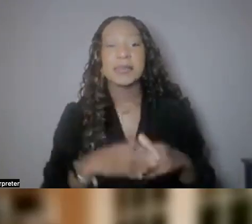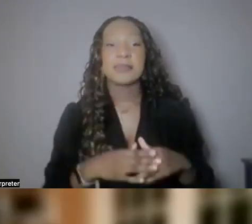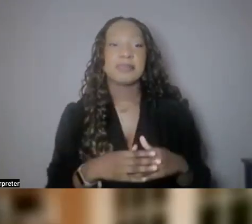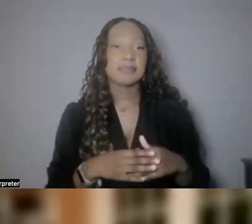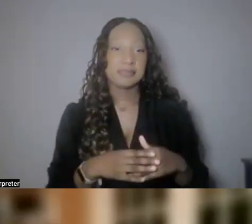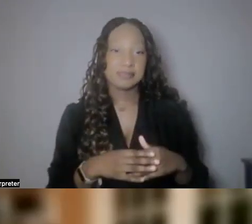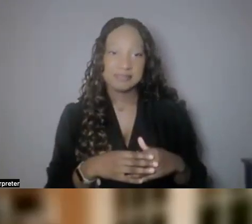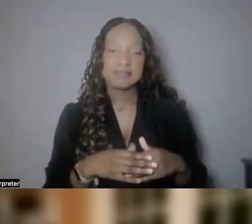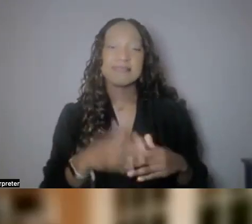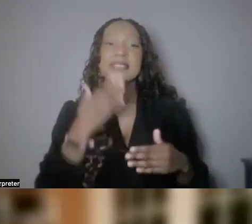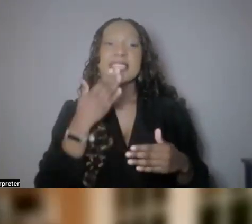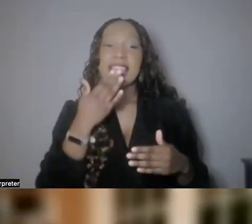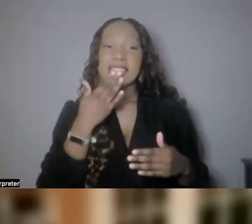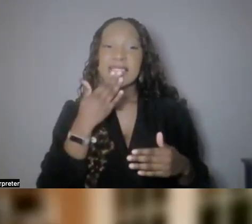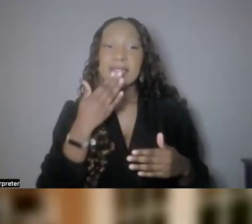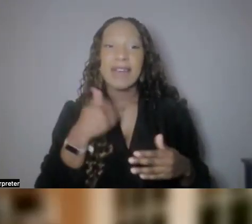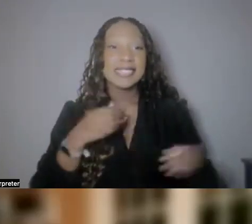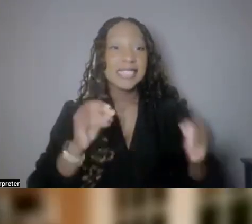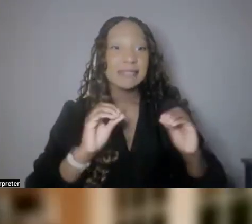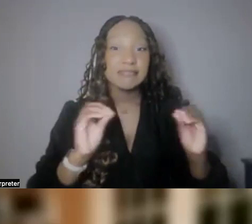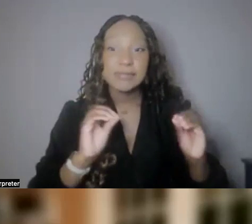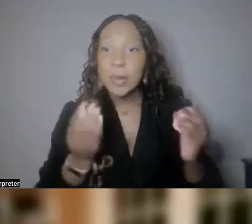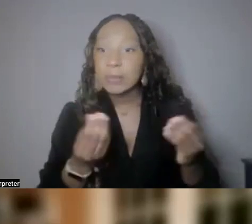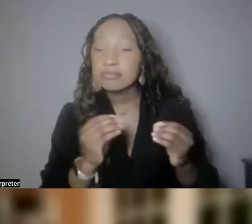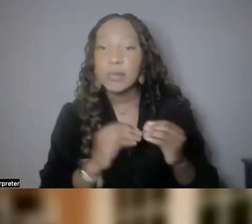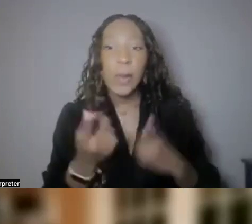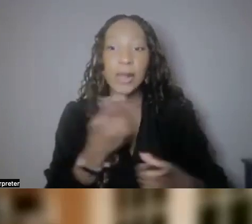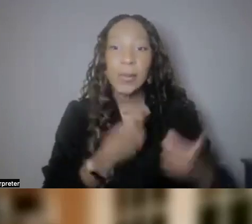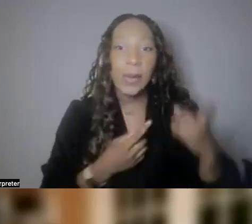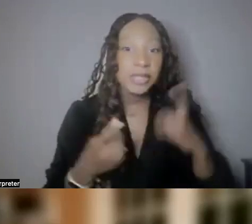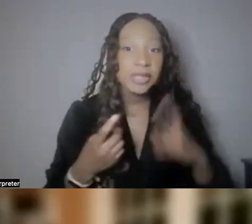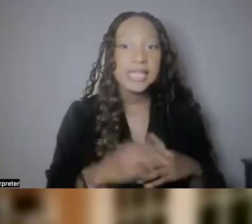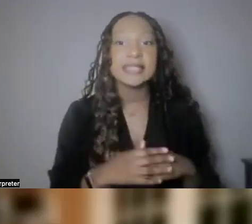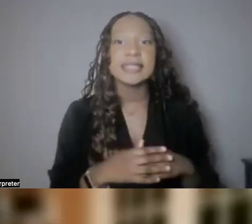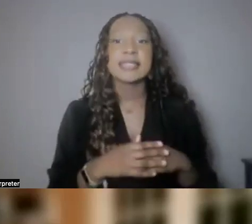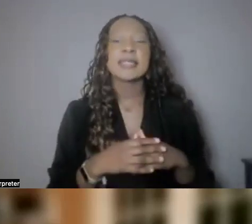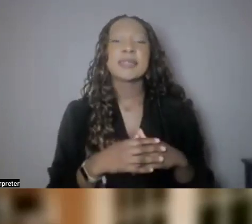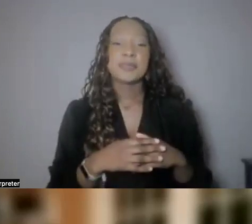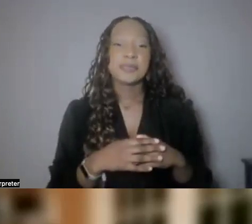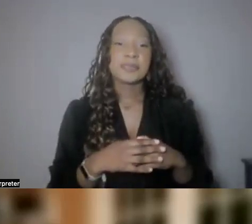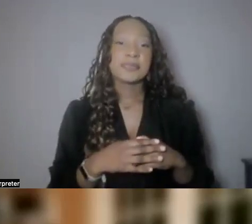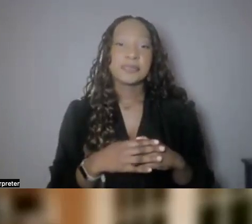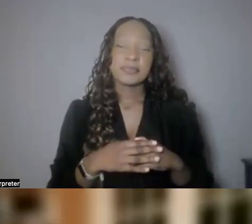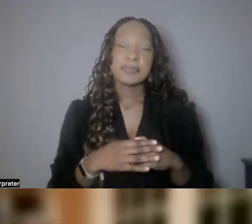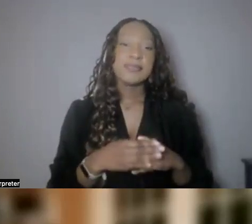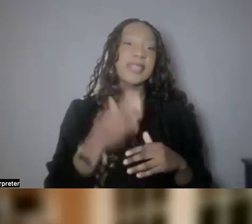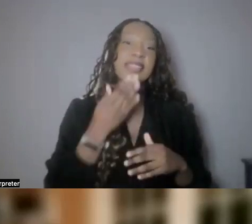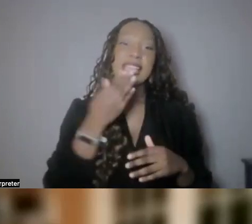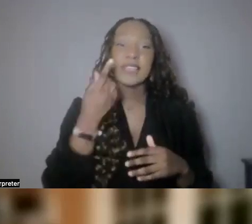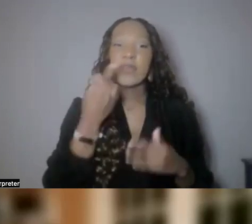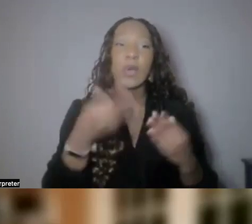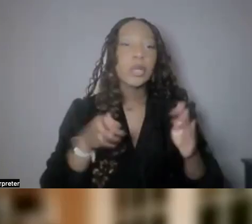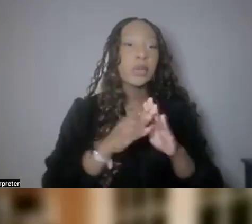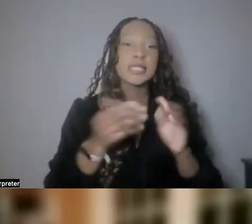more space we have so many good questions. It just seems fitting you open this for us, council member, and closing it out with those